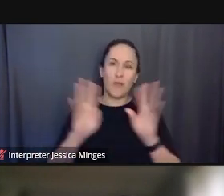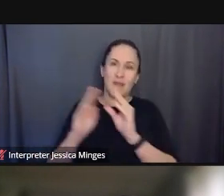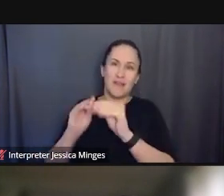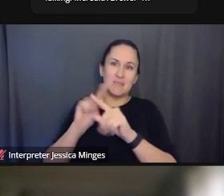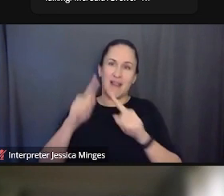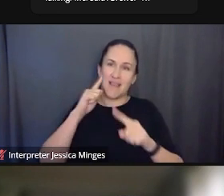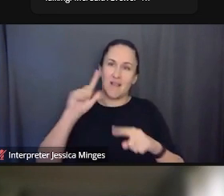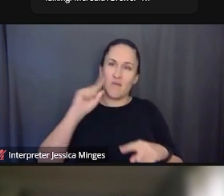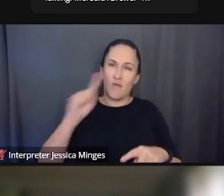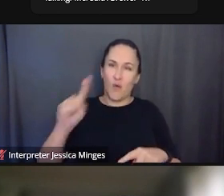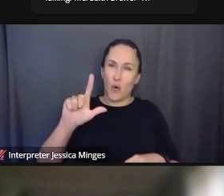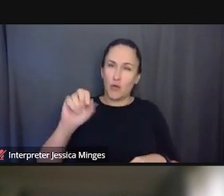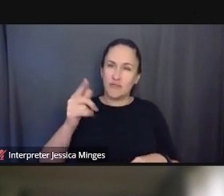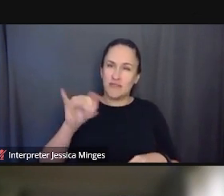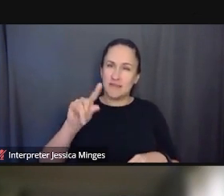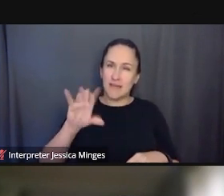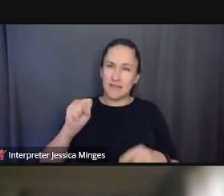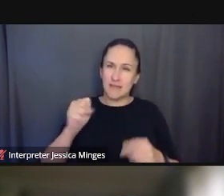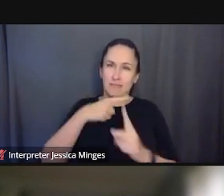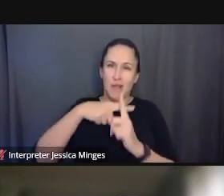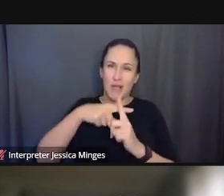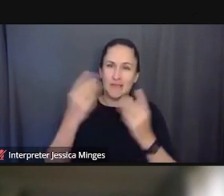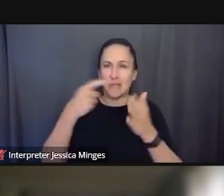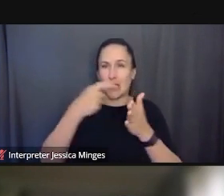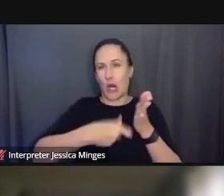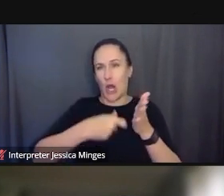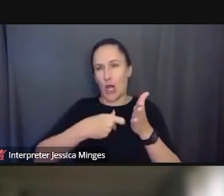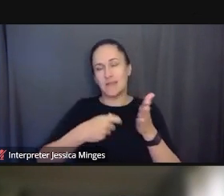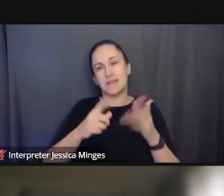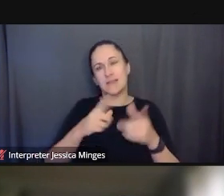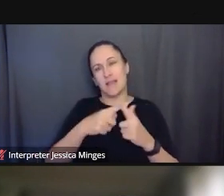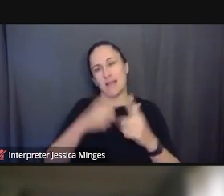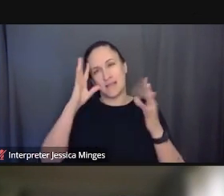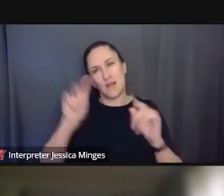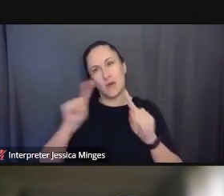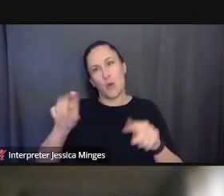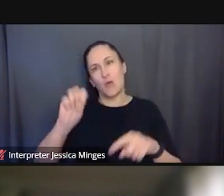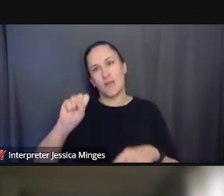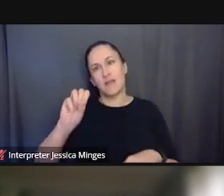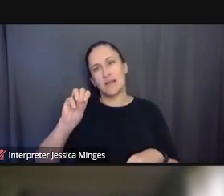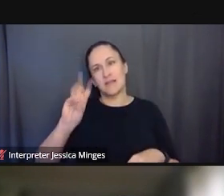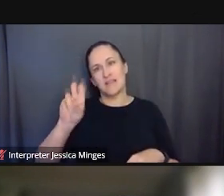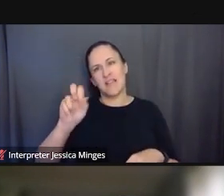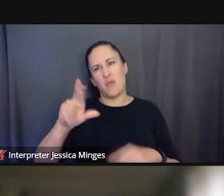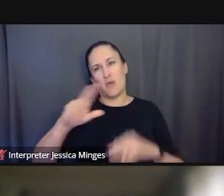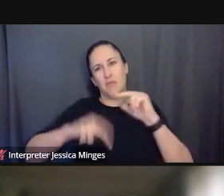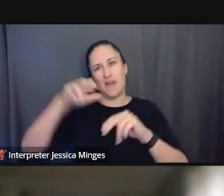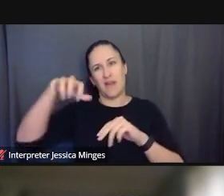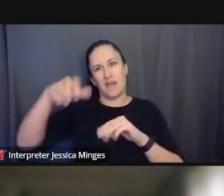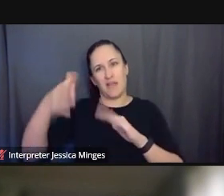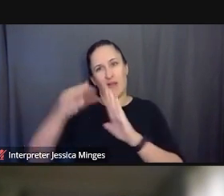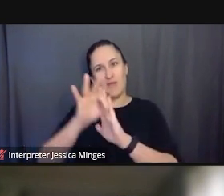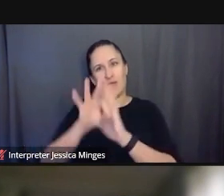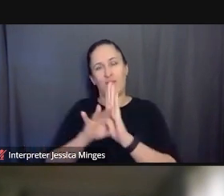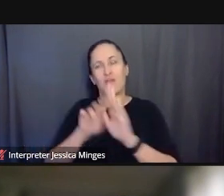logistics and cost, they opted to meet again at Sauer. But you are right, Bowling Green was on the short list originally.